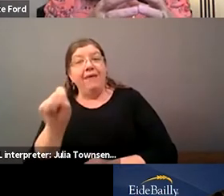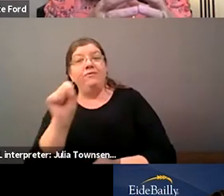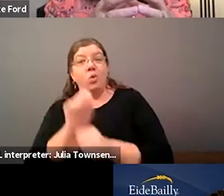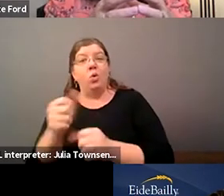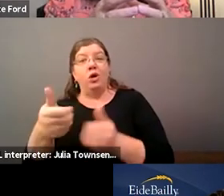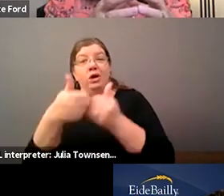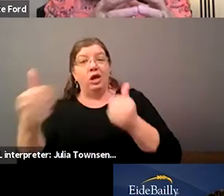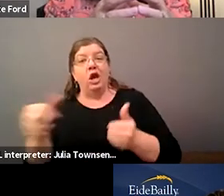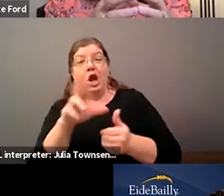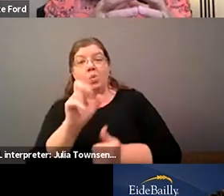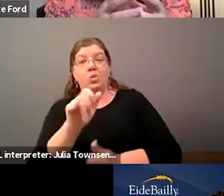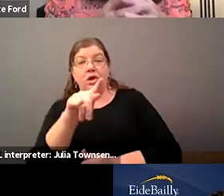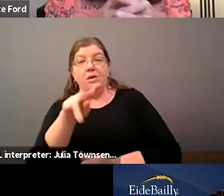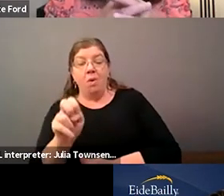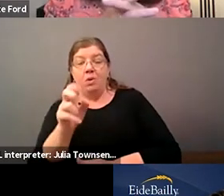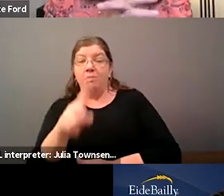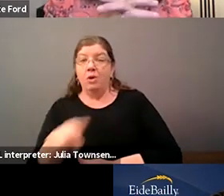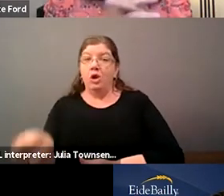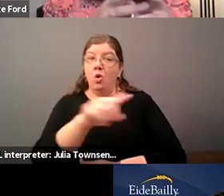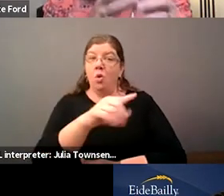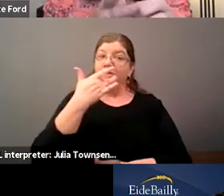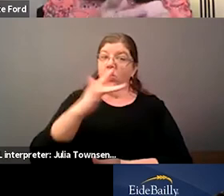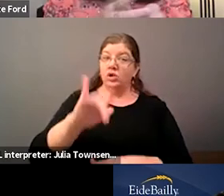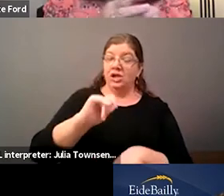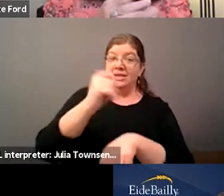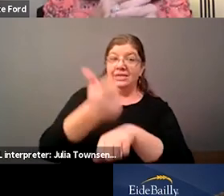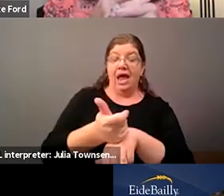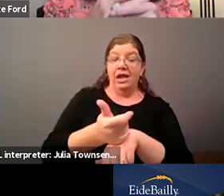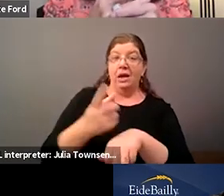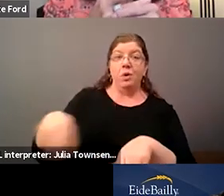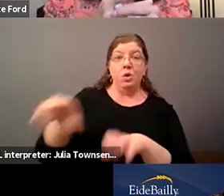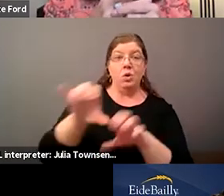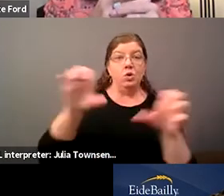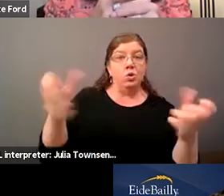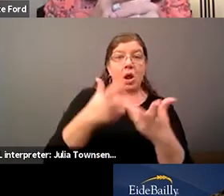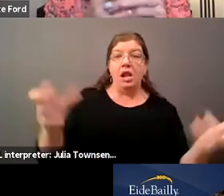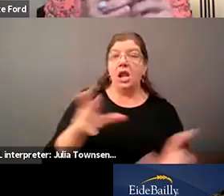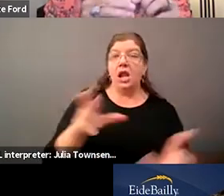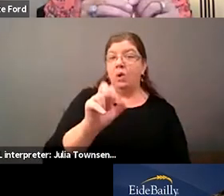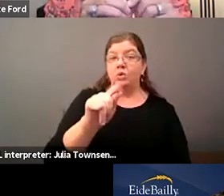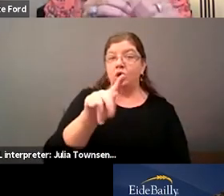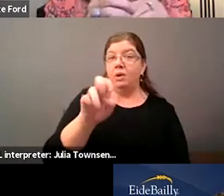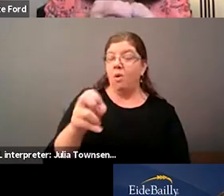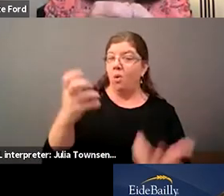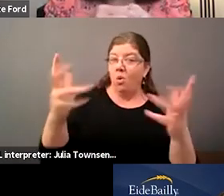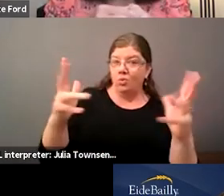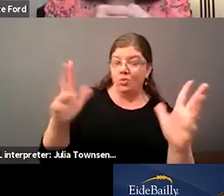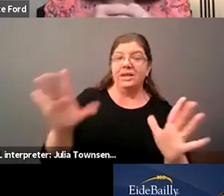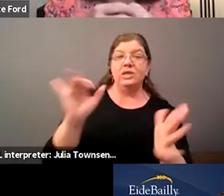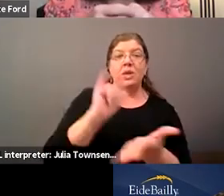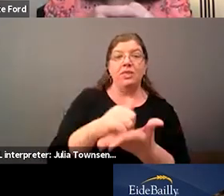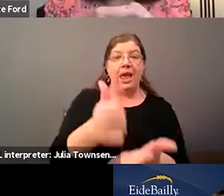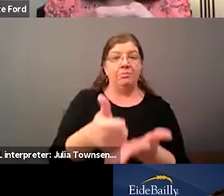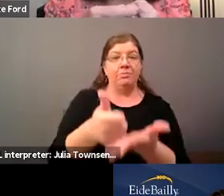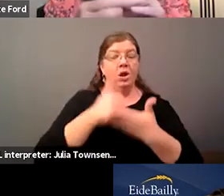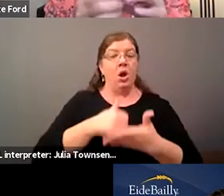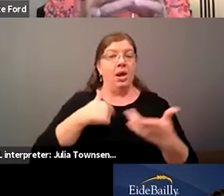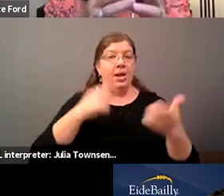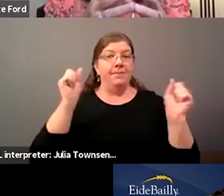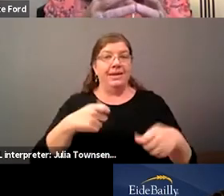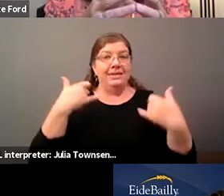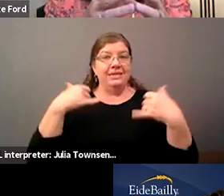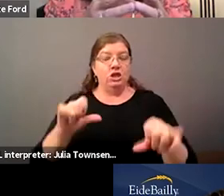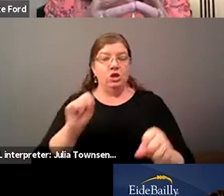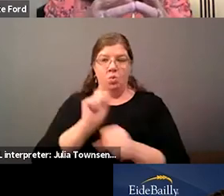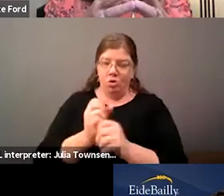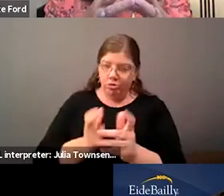environment but you are fortunately set up where you do a lot remotely anyways and so that probably contributed to our ability to still work